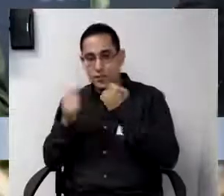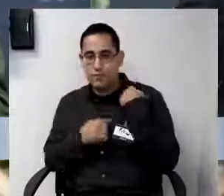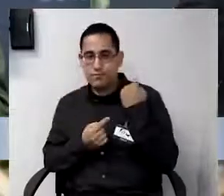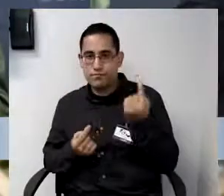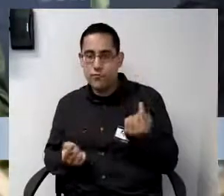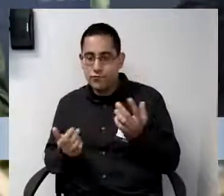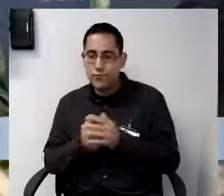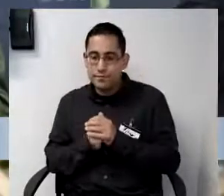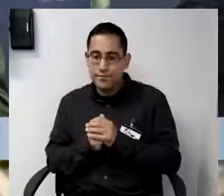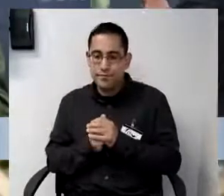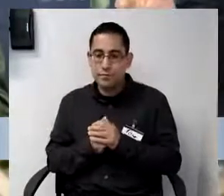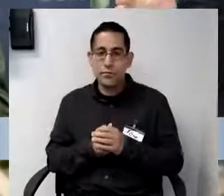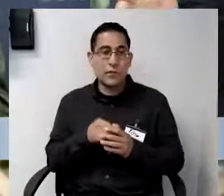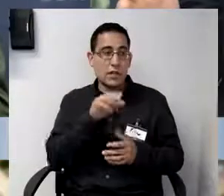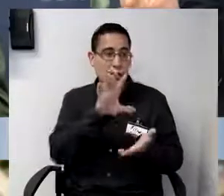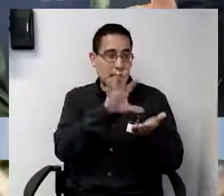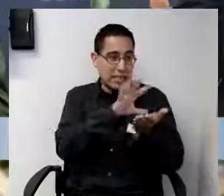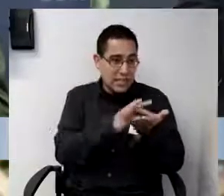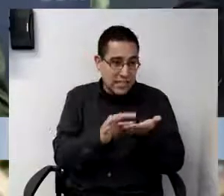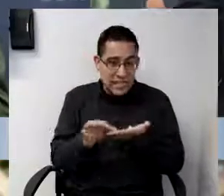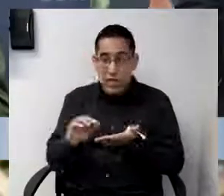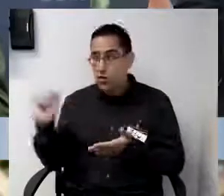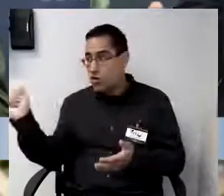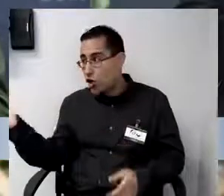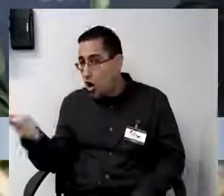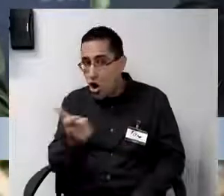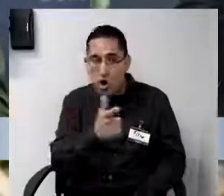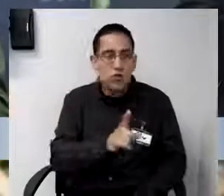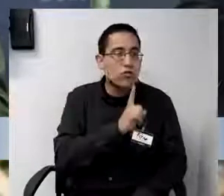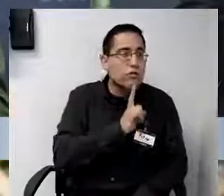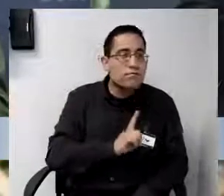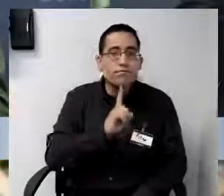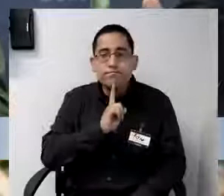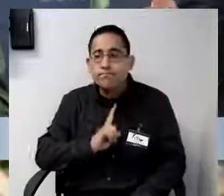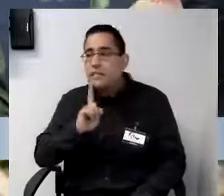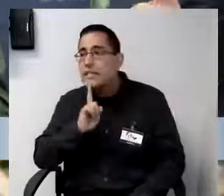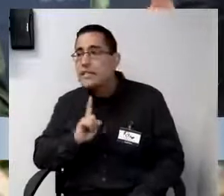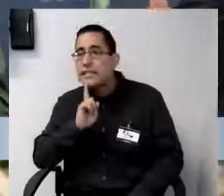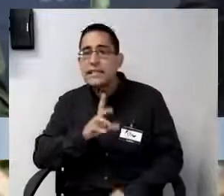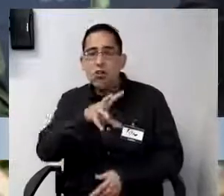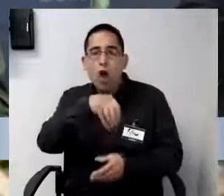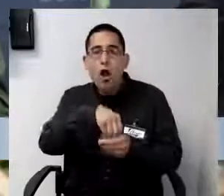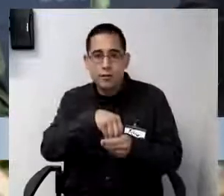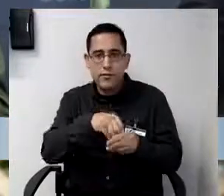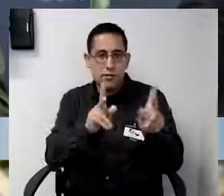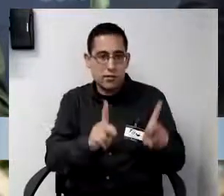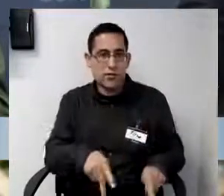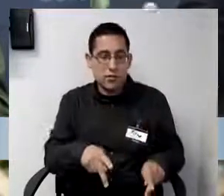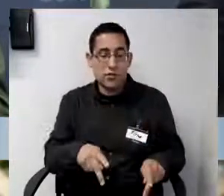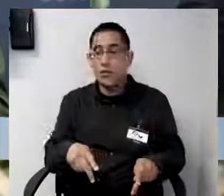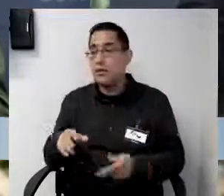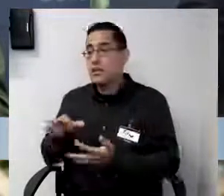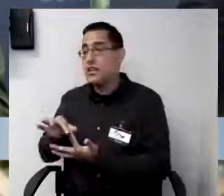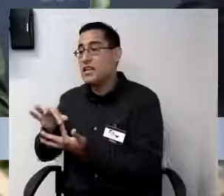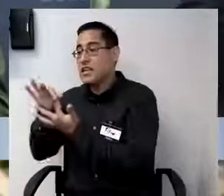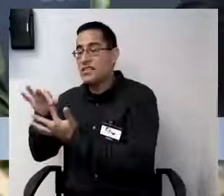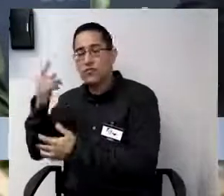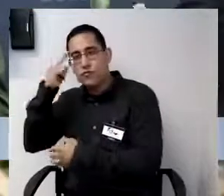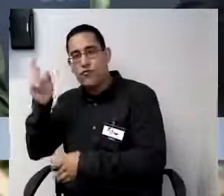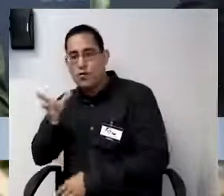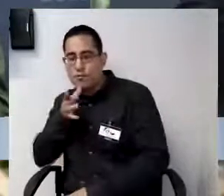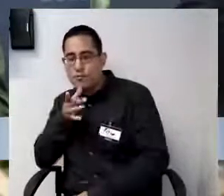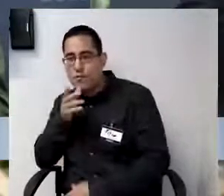single occupancy rooms and I exclude maternal child health, which is NICU, mother